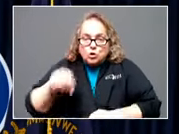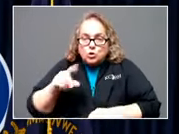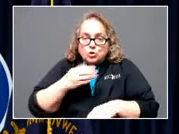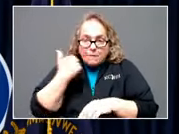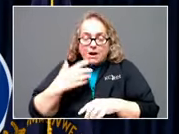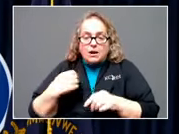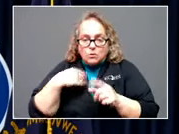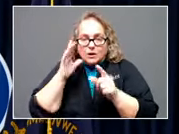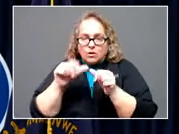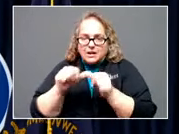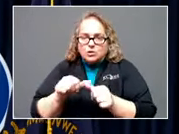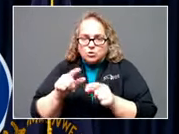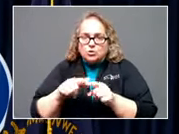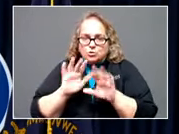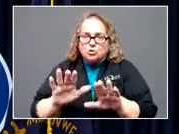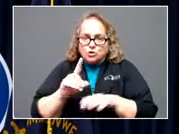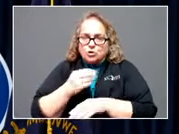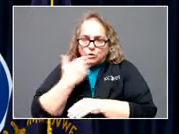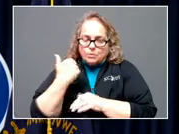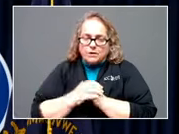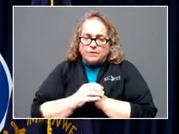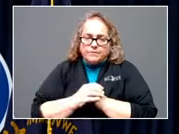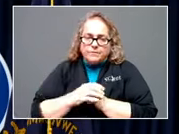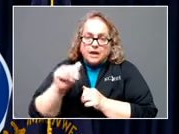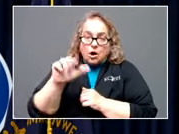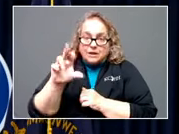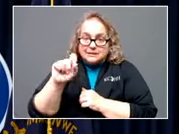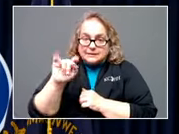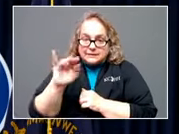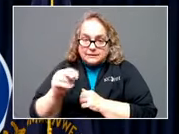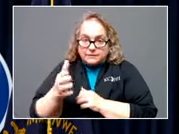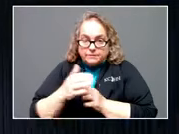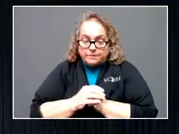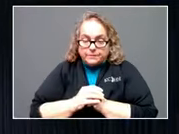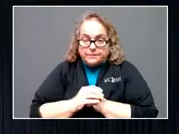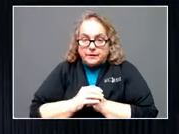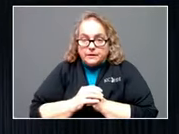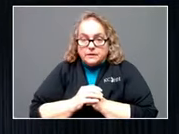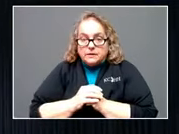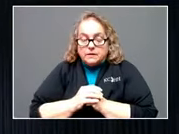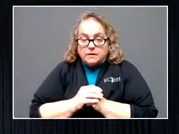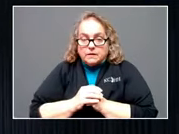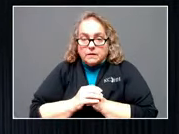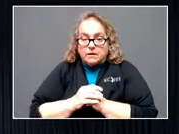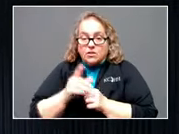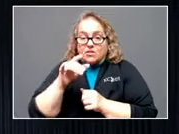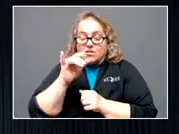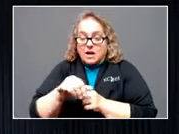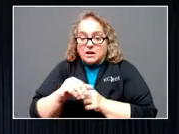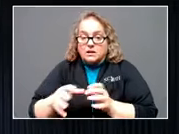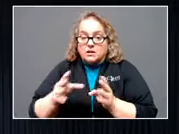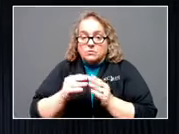to do better. Austin. Thank you, Governor. With the session coming up tomorrow, Republicans say